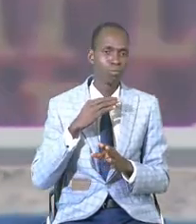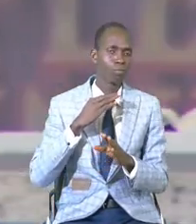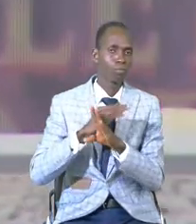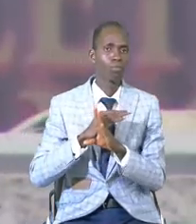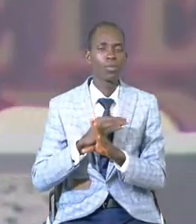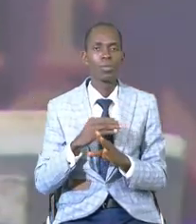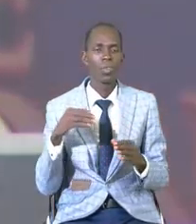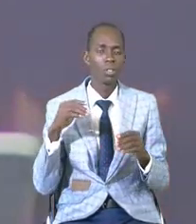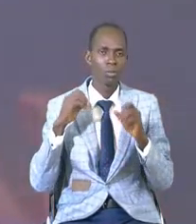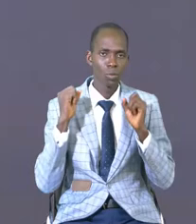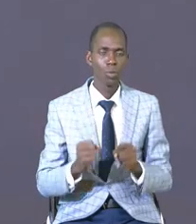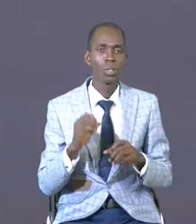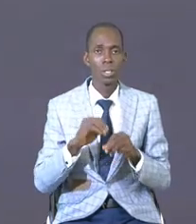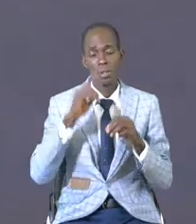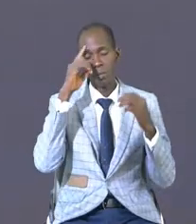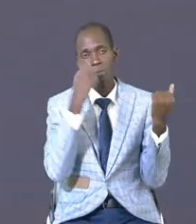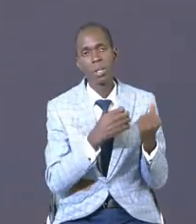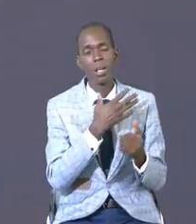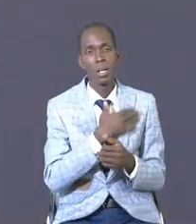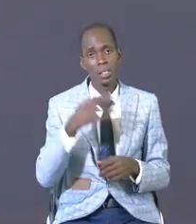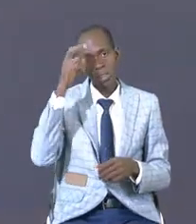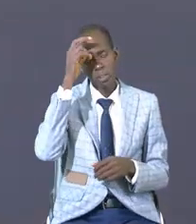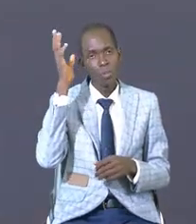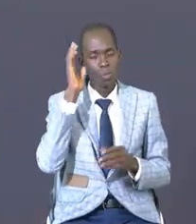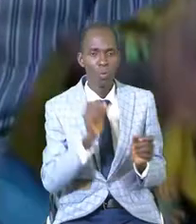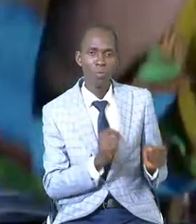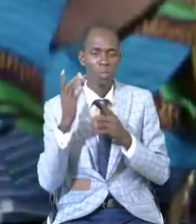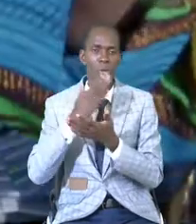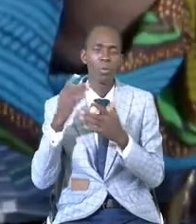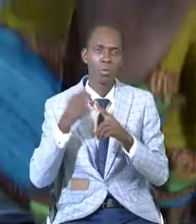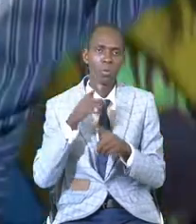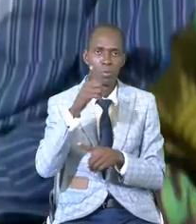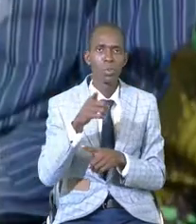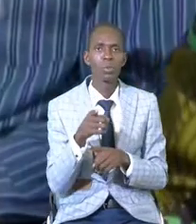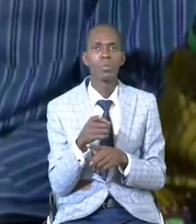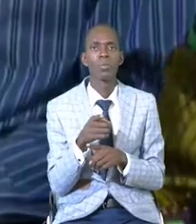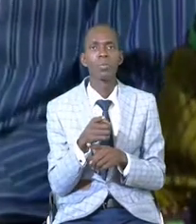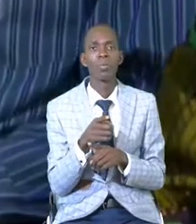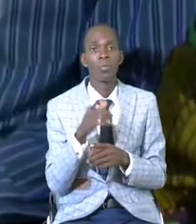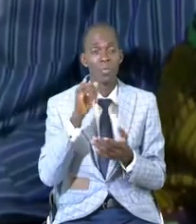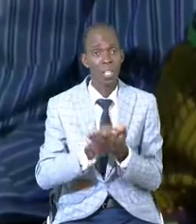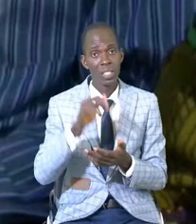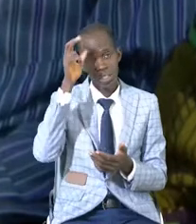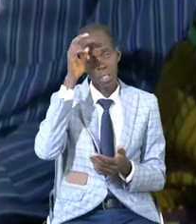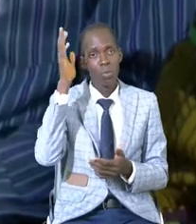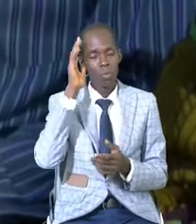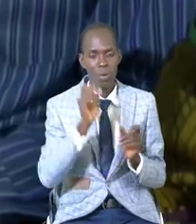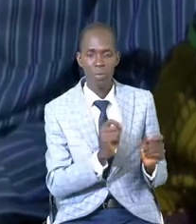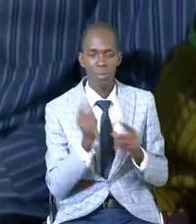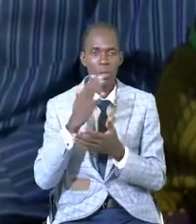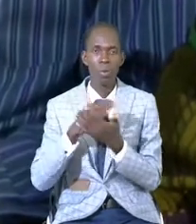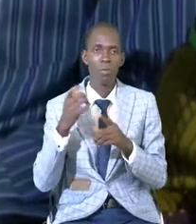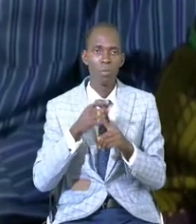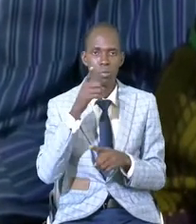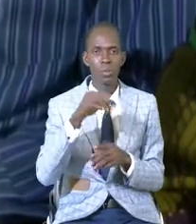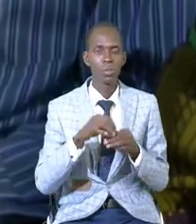will flee from you. I'm talking to somebody now. That Satan will flee from you. Their